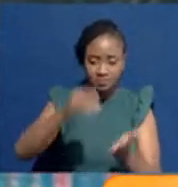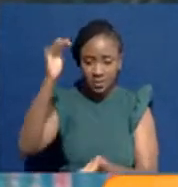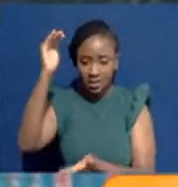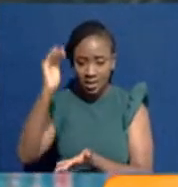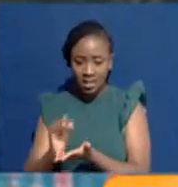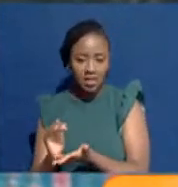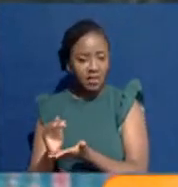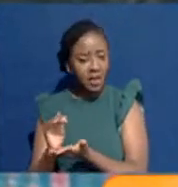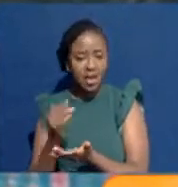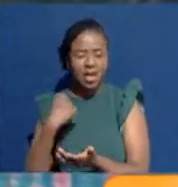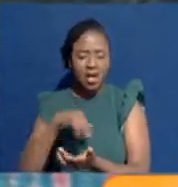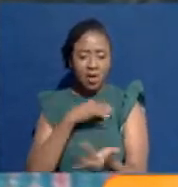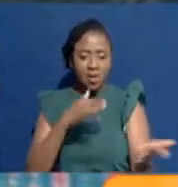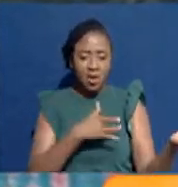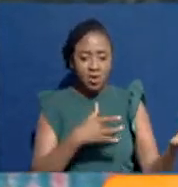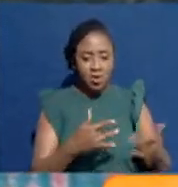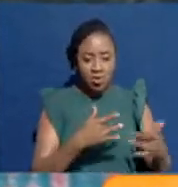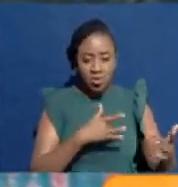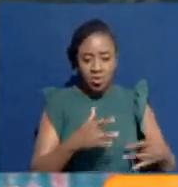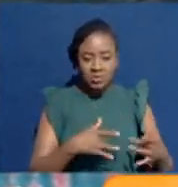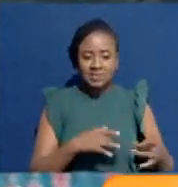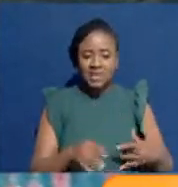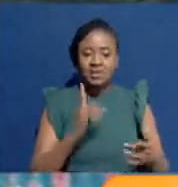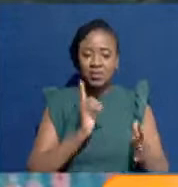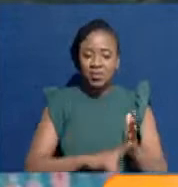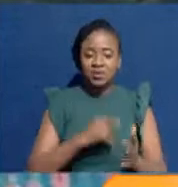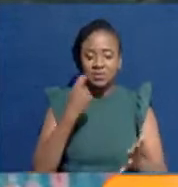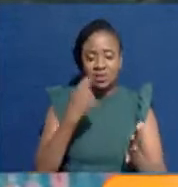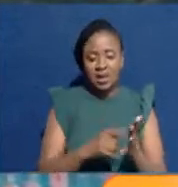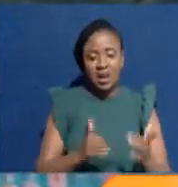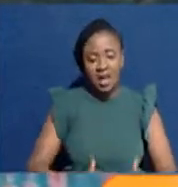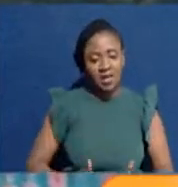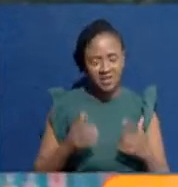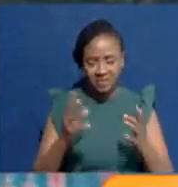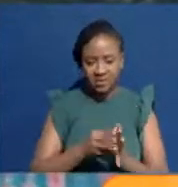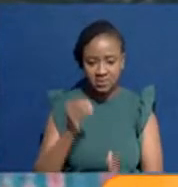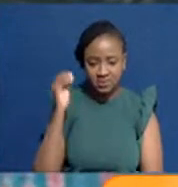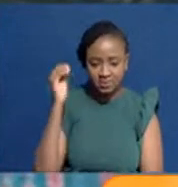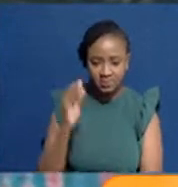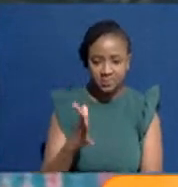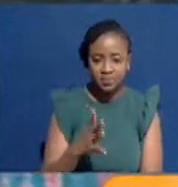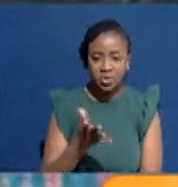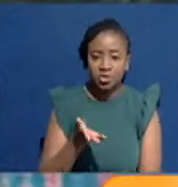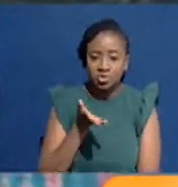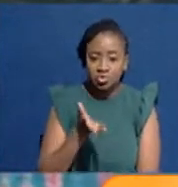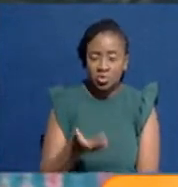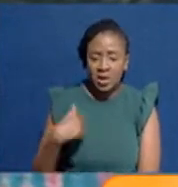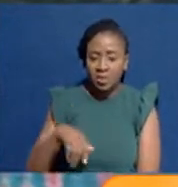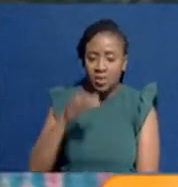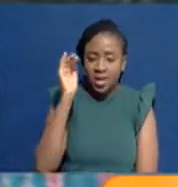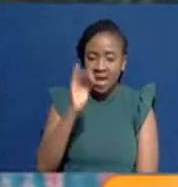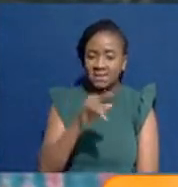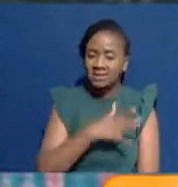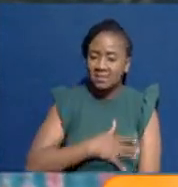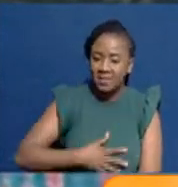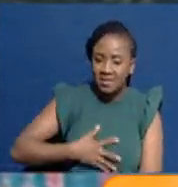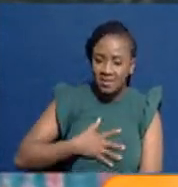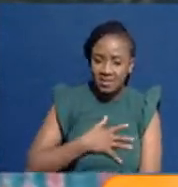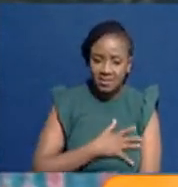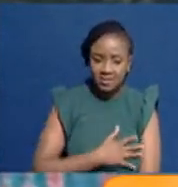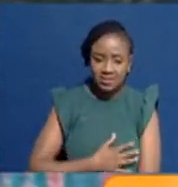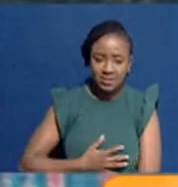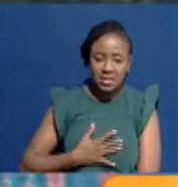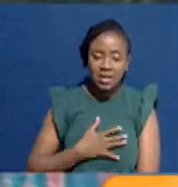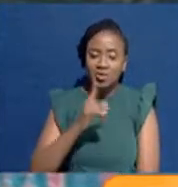very clear. We are talking about the issue of the cost of living. It's very high. Mm-hmm. And so what we are asking is that they don't tax Kenyans more during